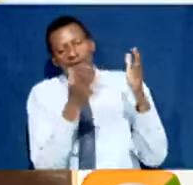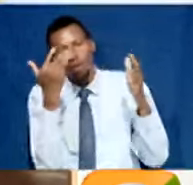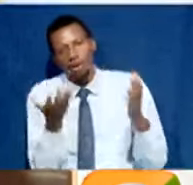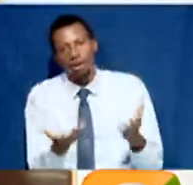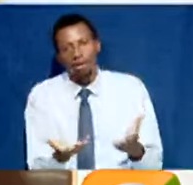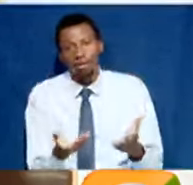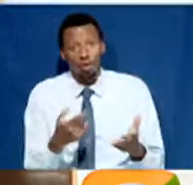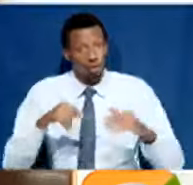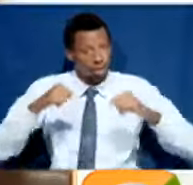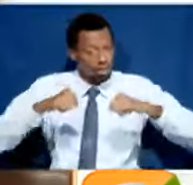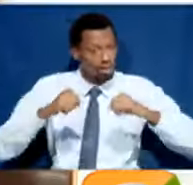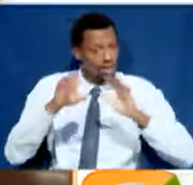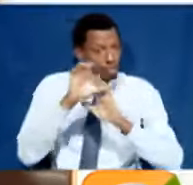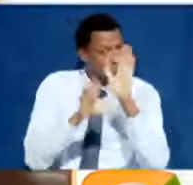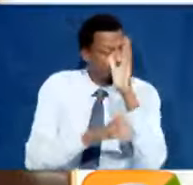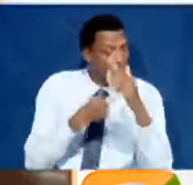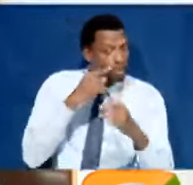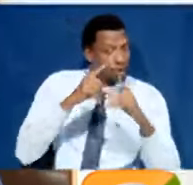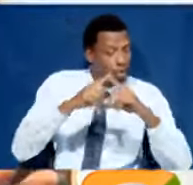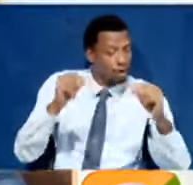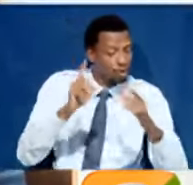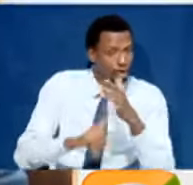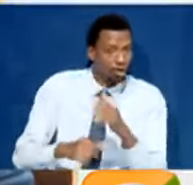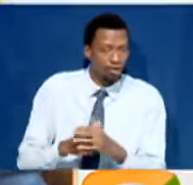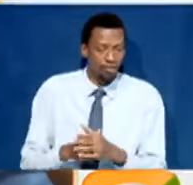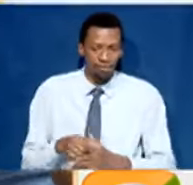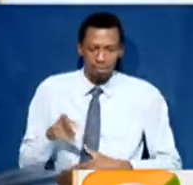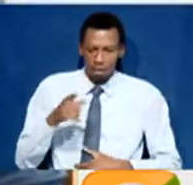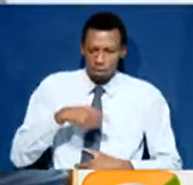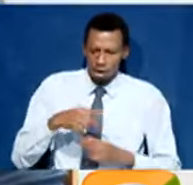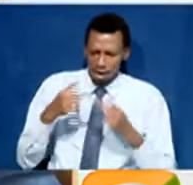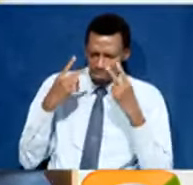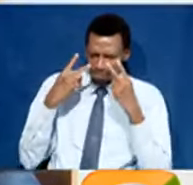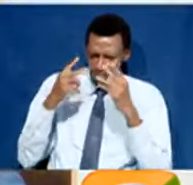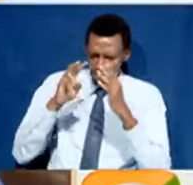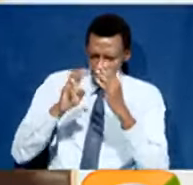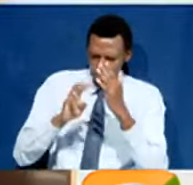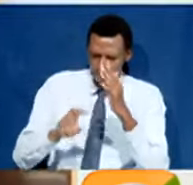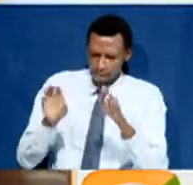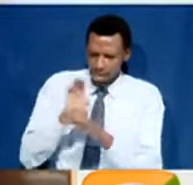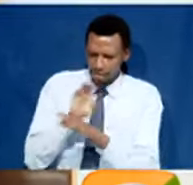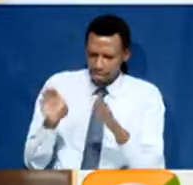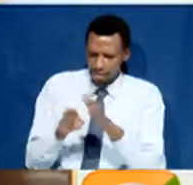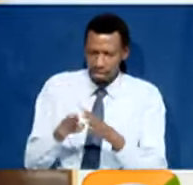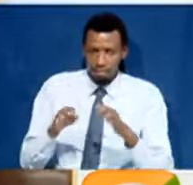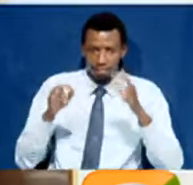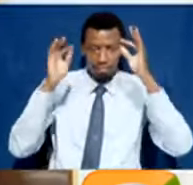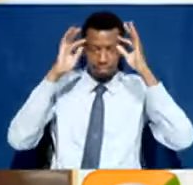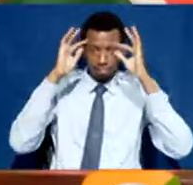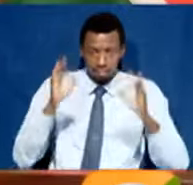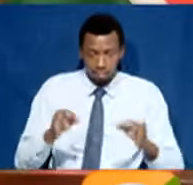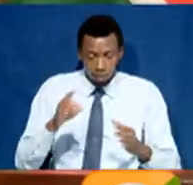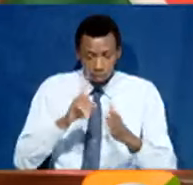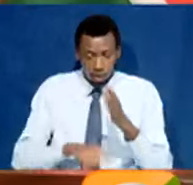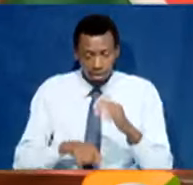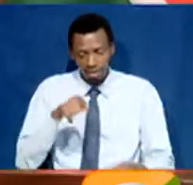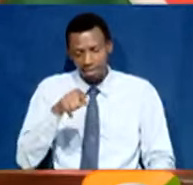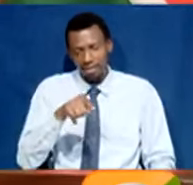court said. Yes. And the court said that we've looked at everything and we arrive at the decision that this is